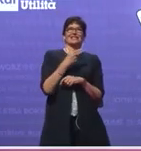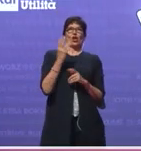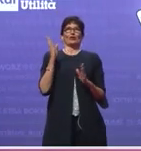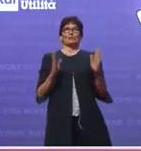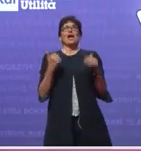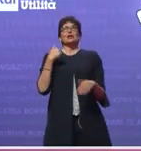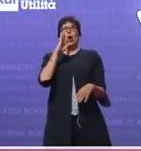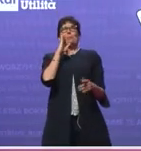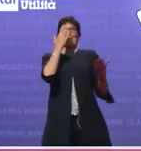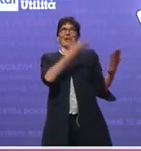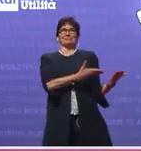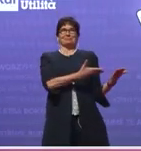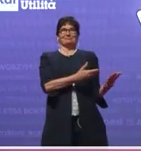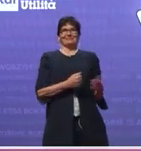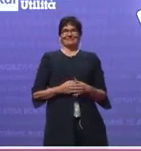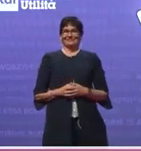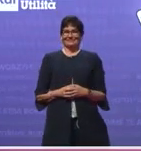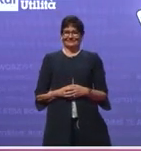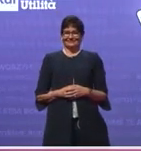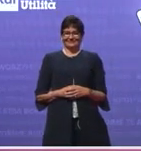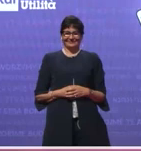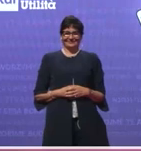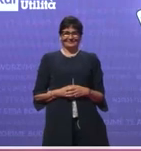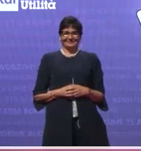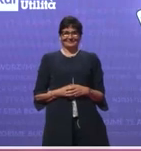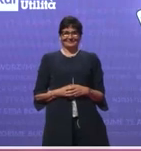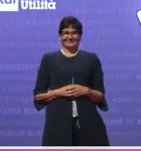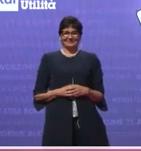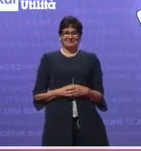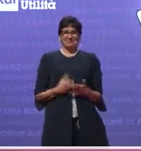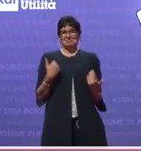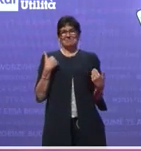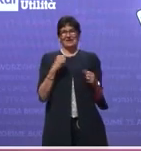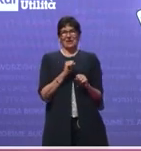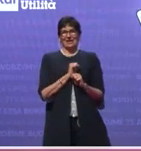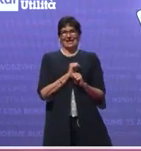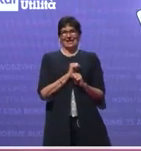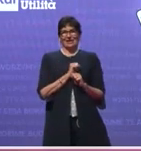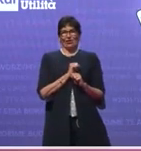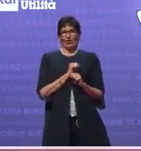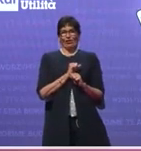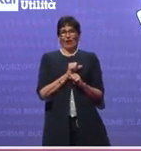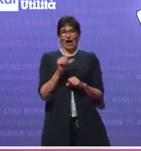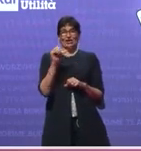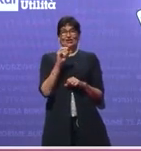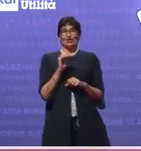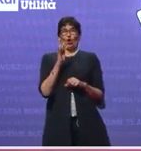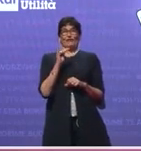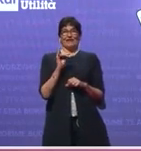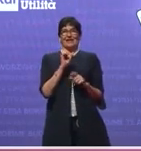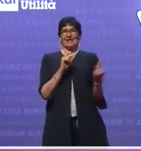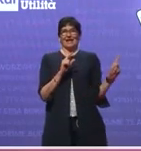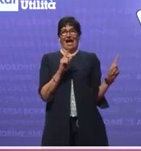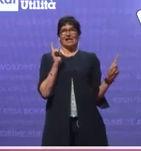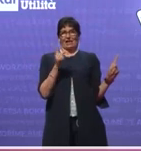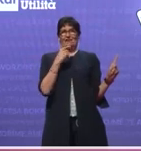all day today, and Sophia, I'm sure, will have many more things to say, and I encourage you to have conversations with her. I'm